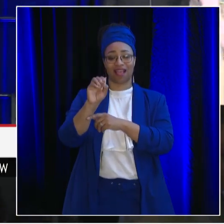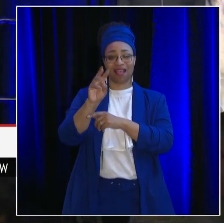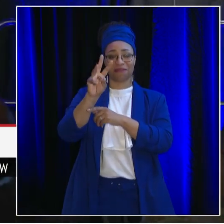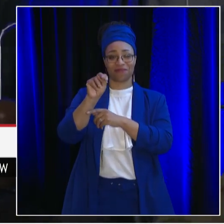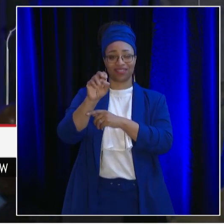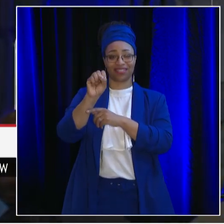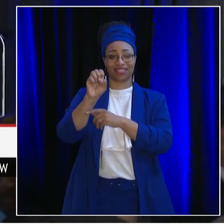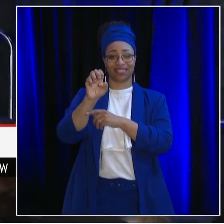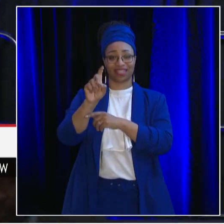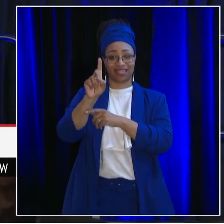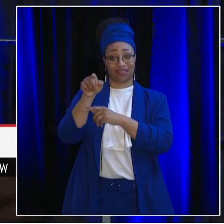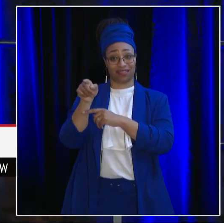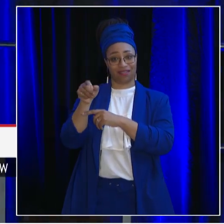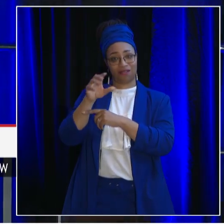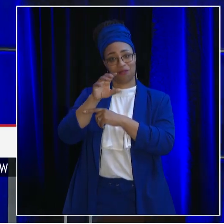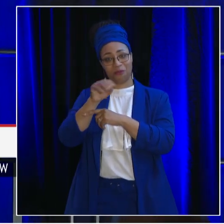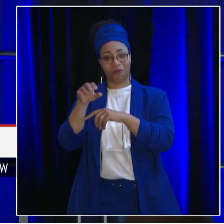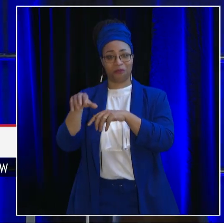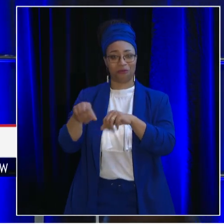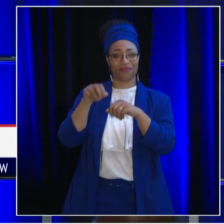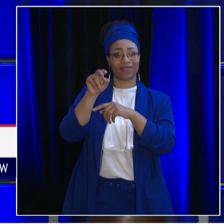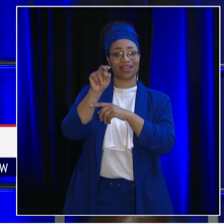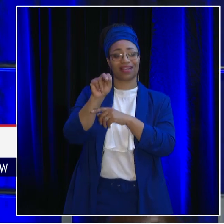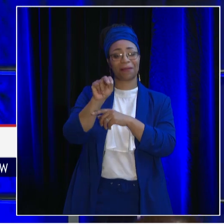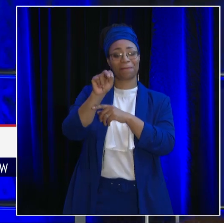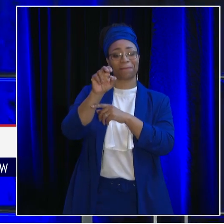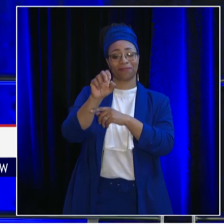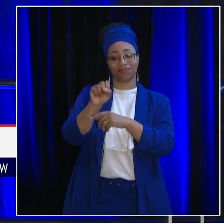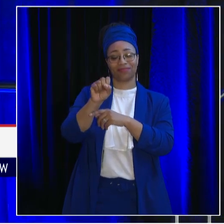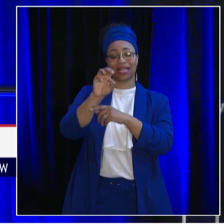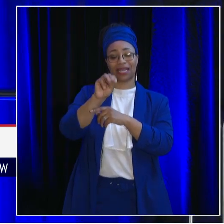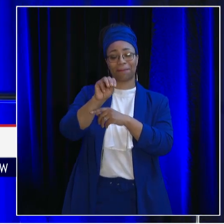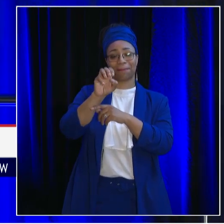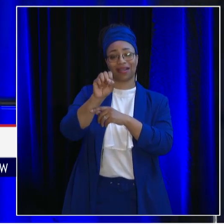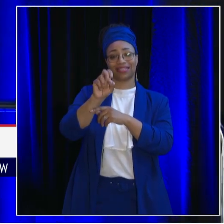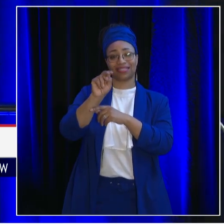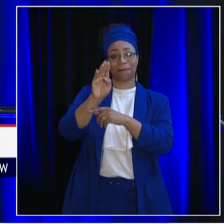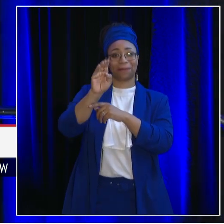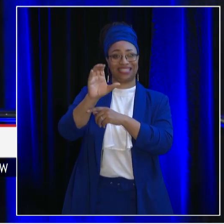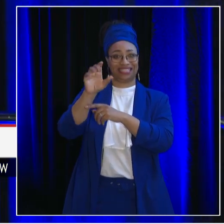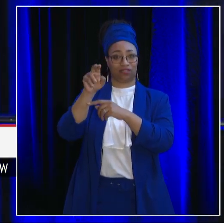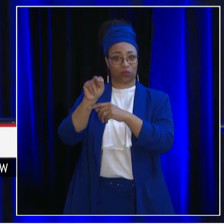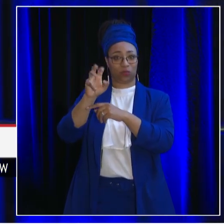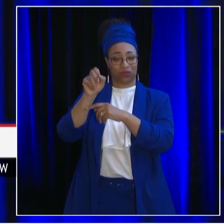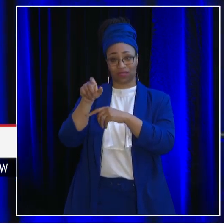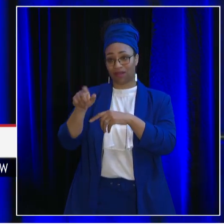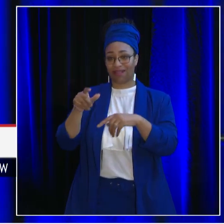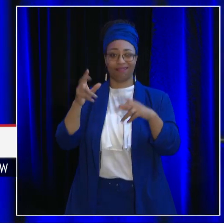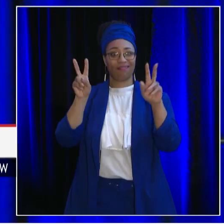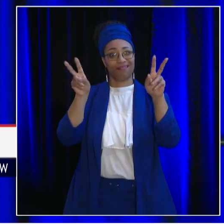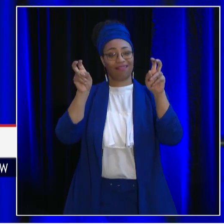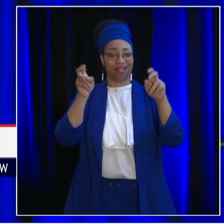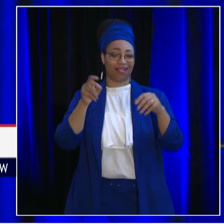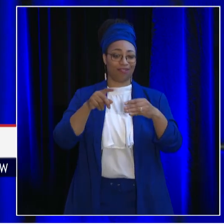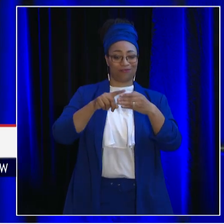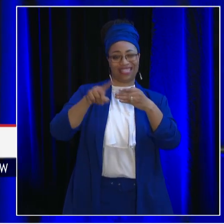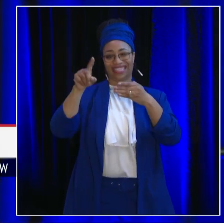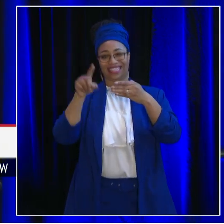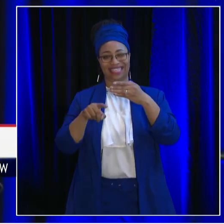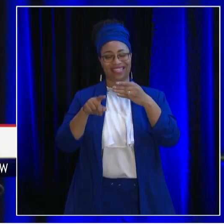and long-standing Washington, D.C. resident, Simone Sanders Townsend.